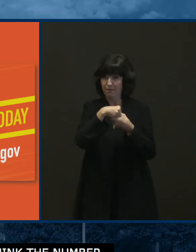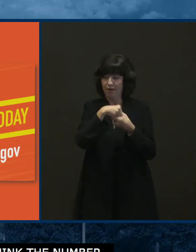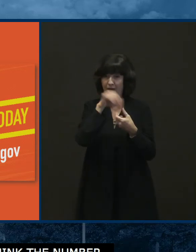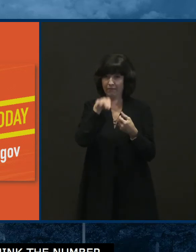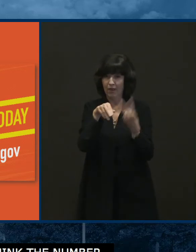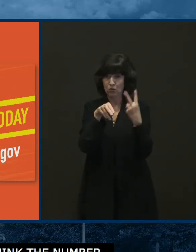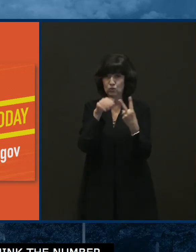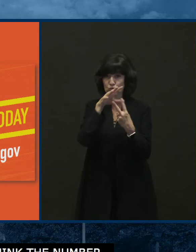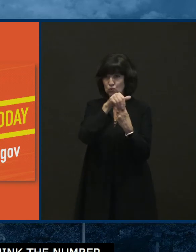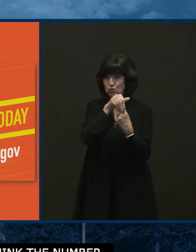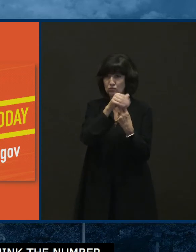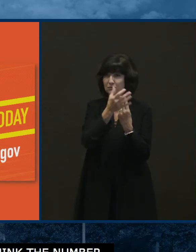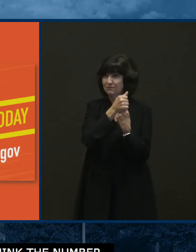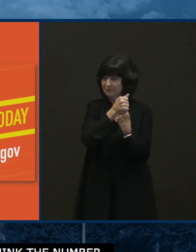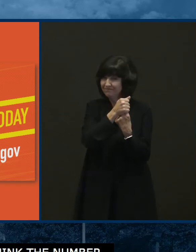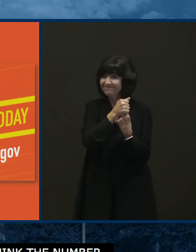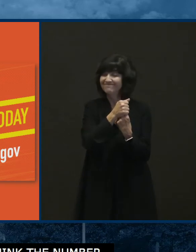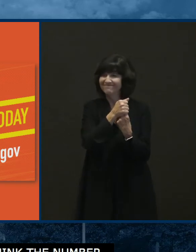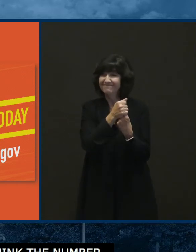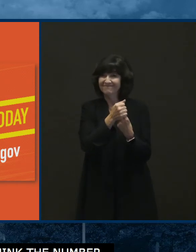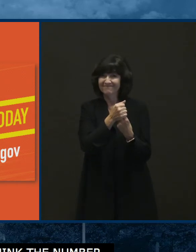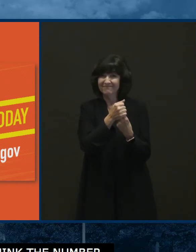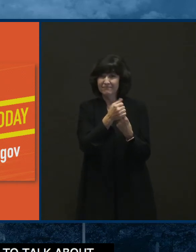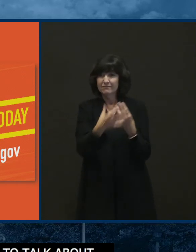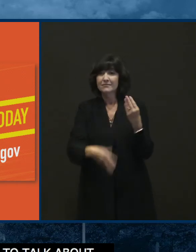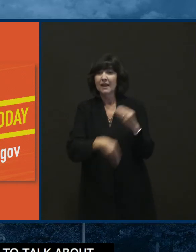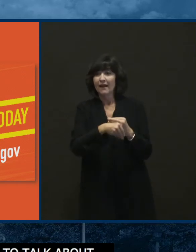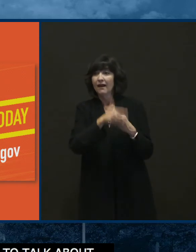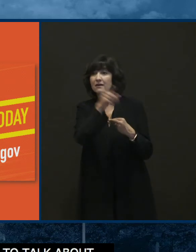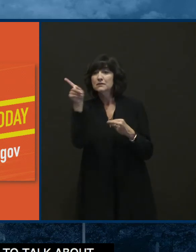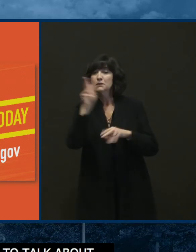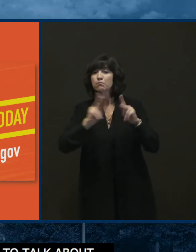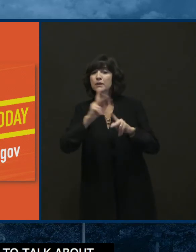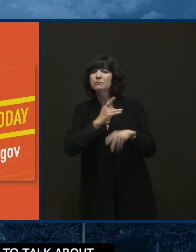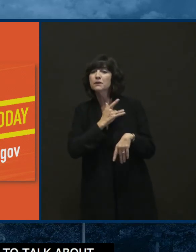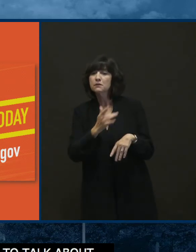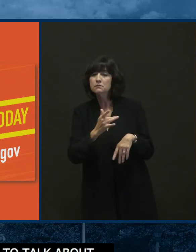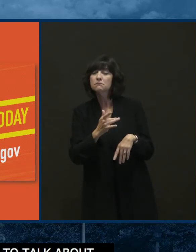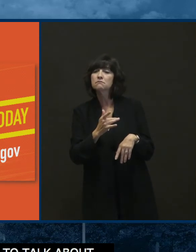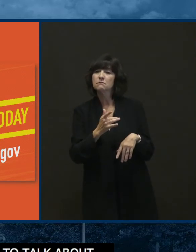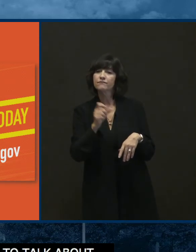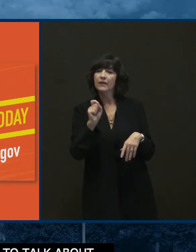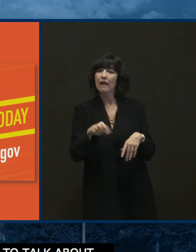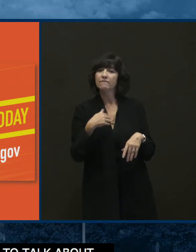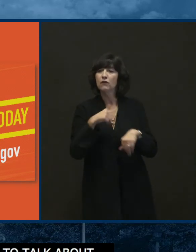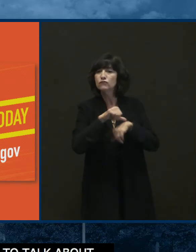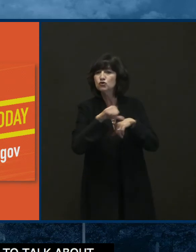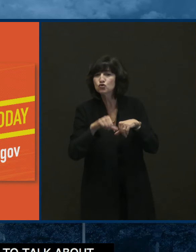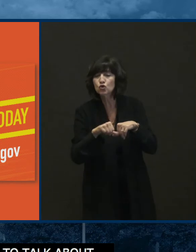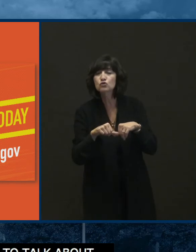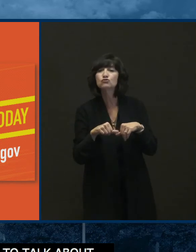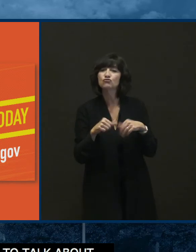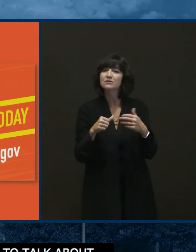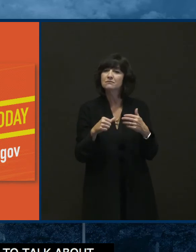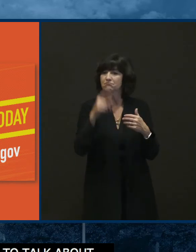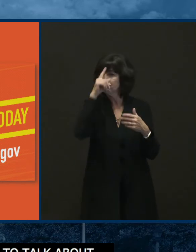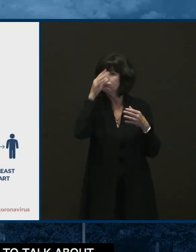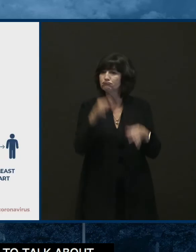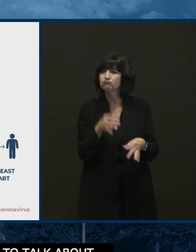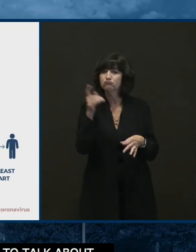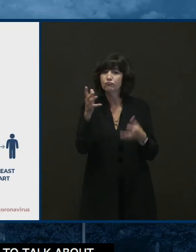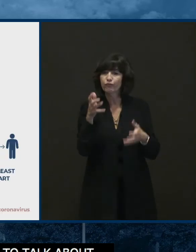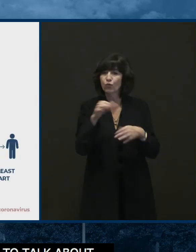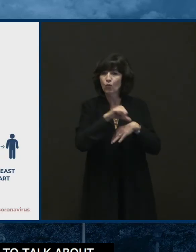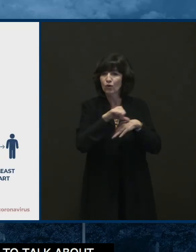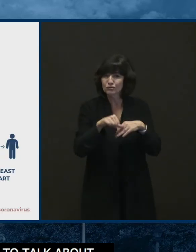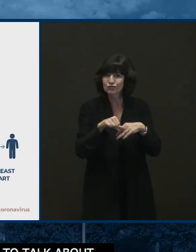elective surgeries, it could be in the 400 to 500 or more range, as we saw back in March. So help us prevent the